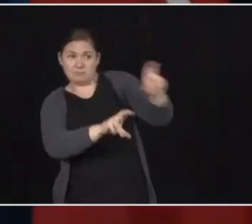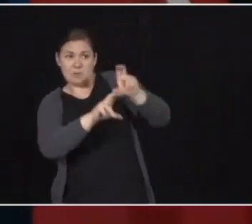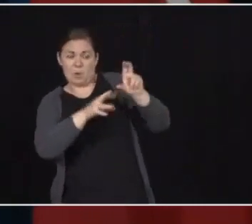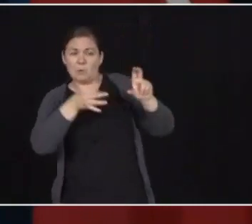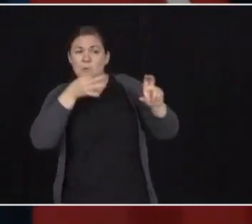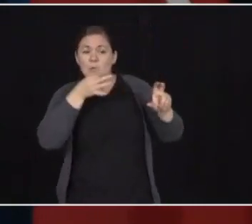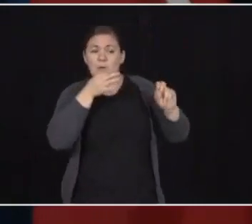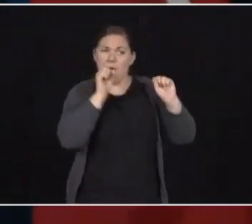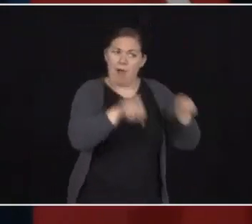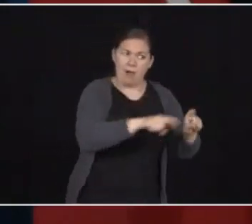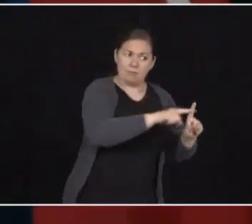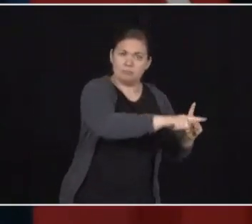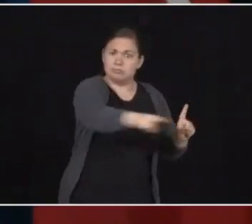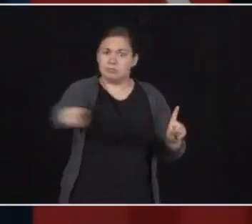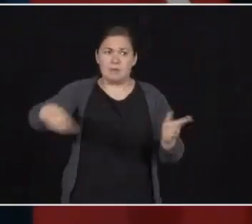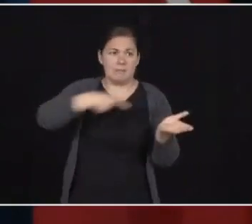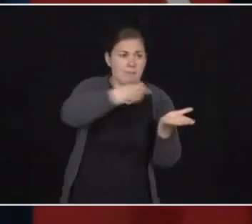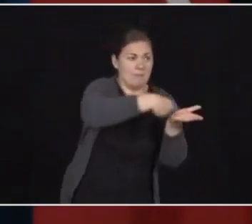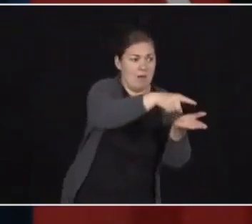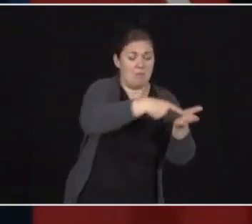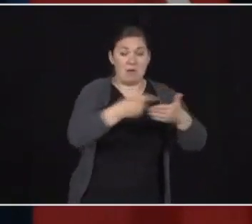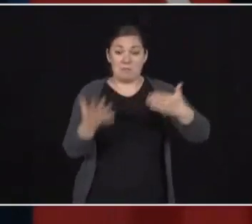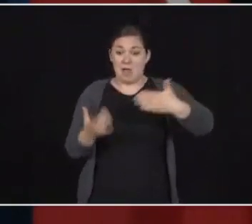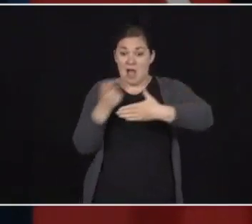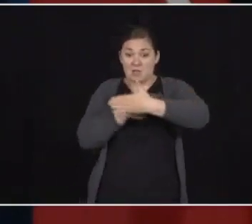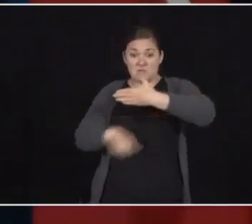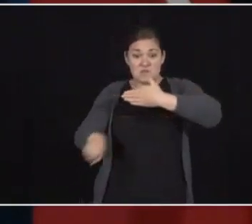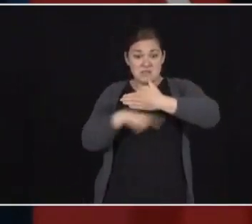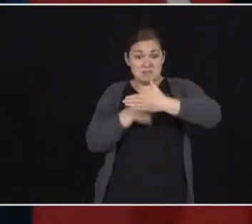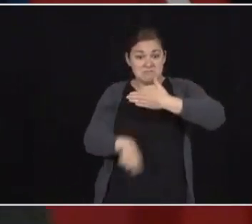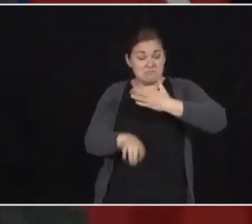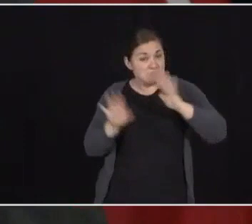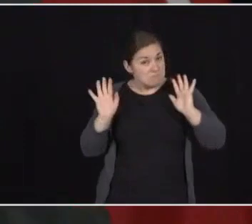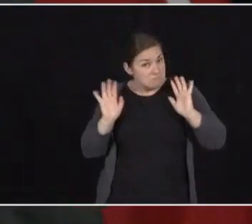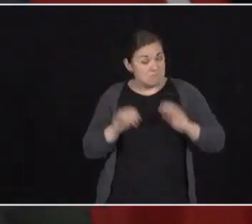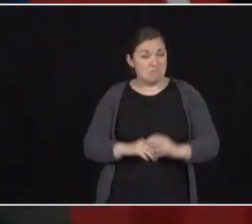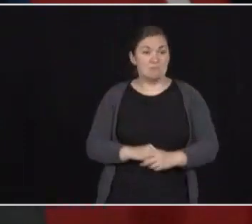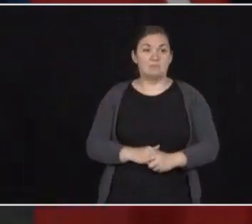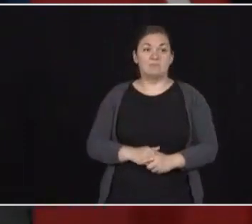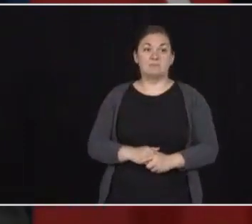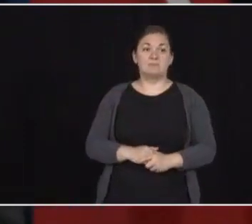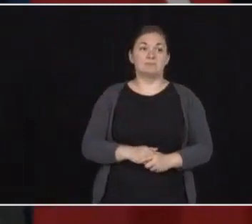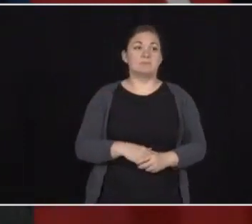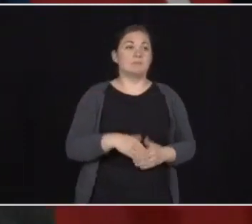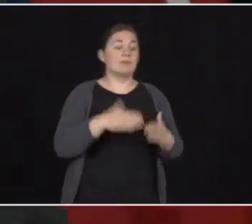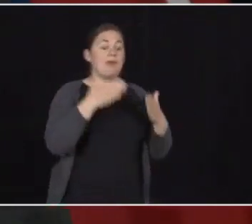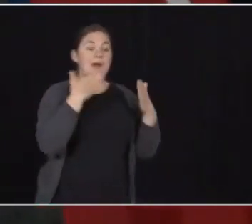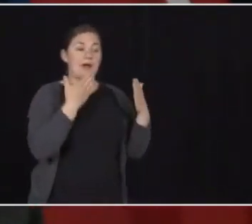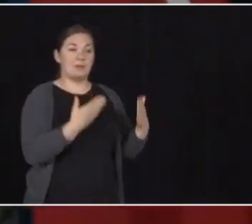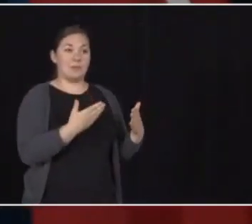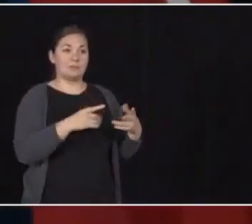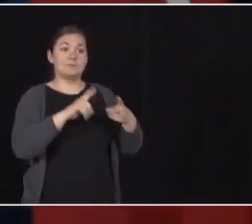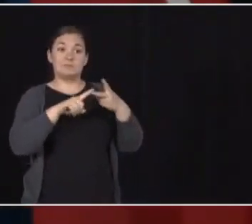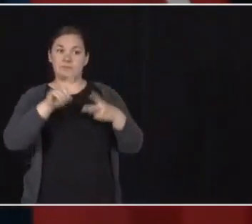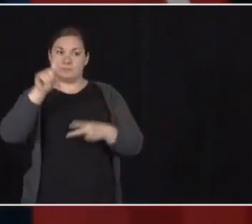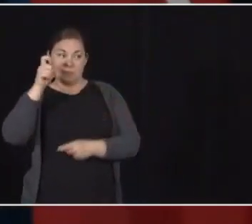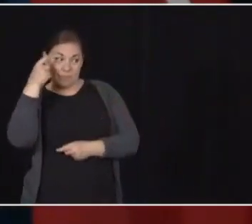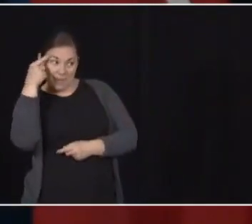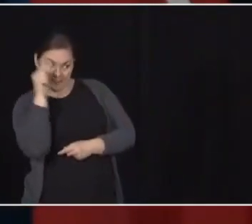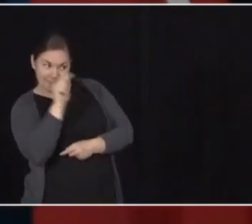should be within the next week. Okay, thank you. And my next question is for the Premier.